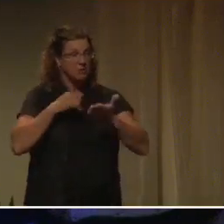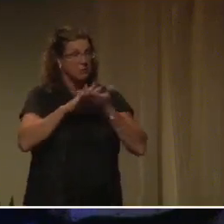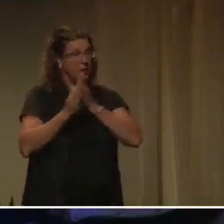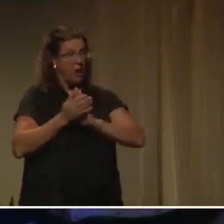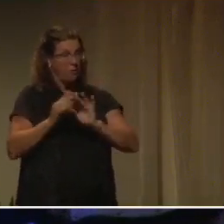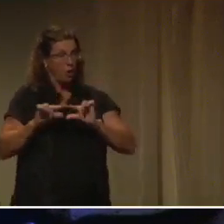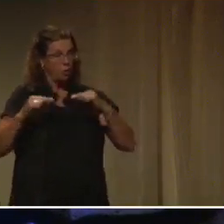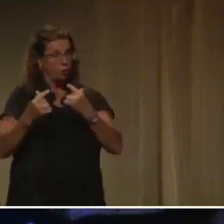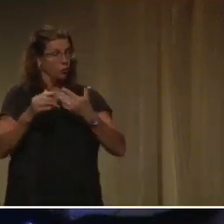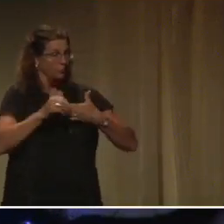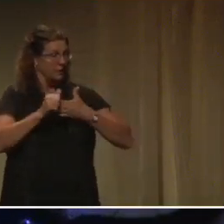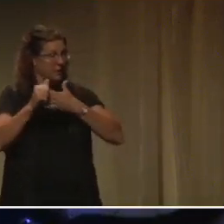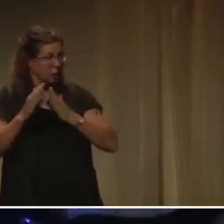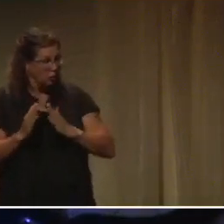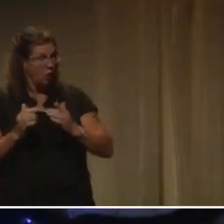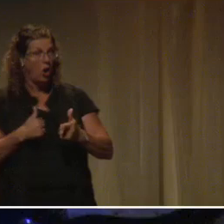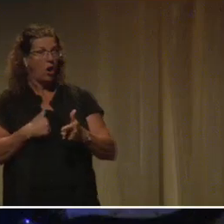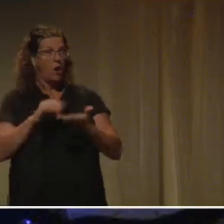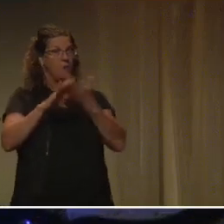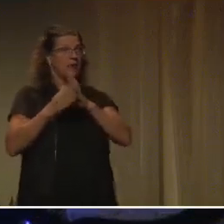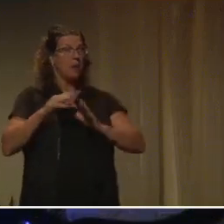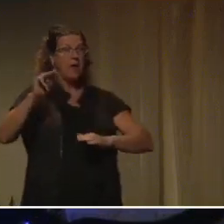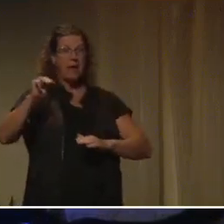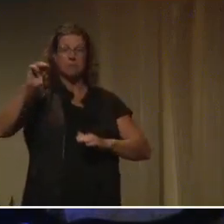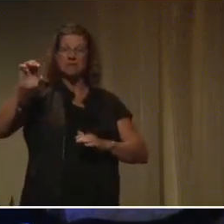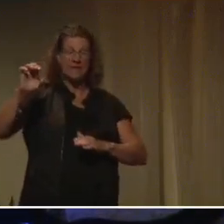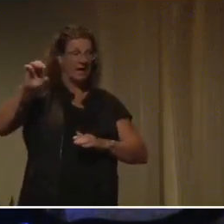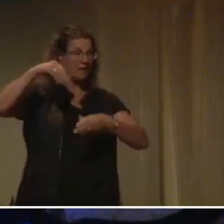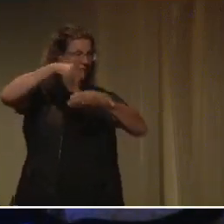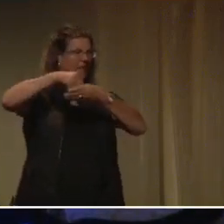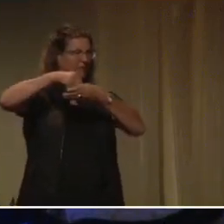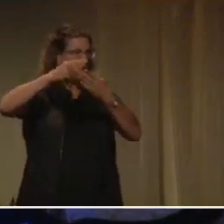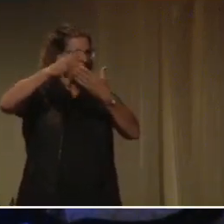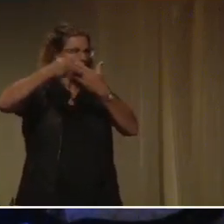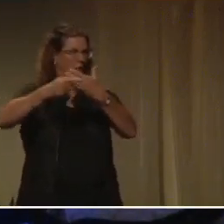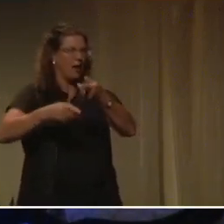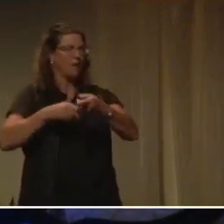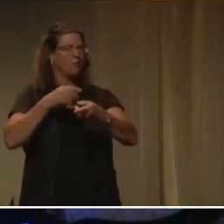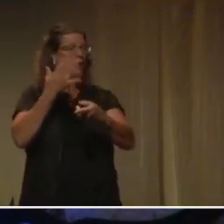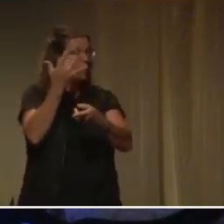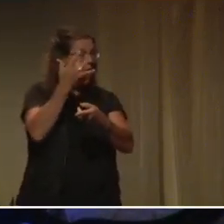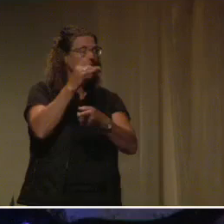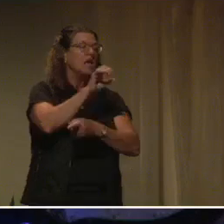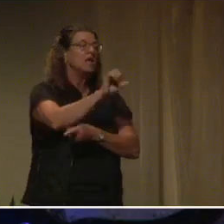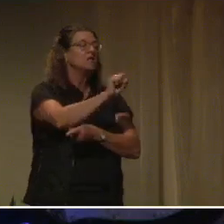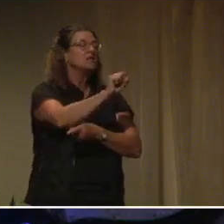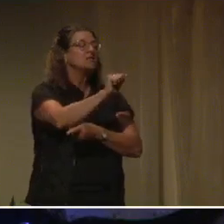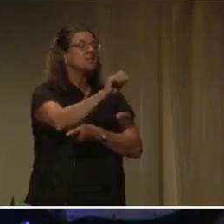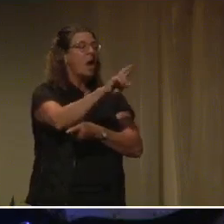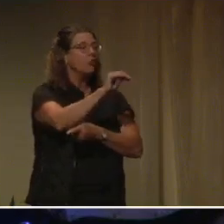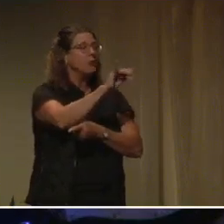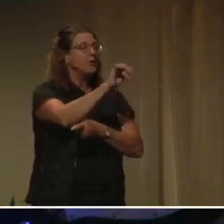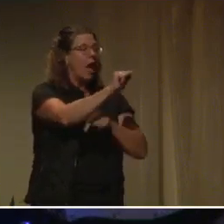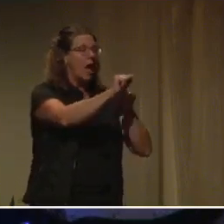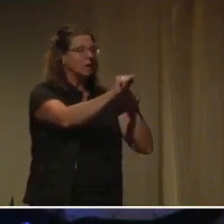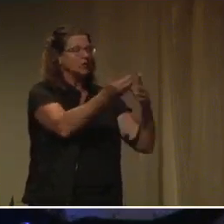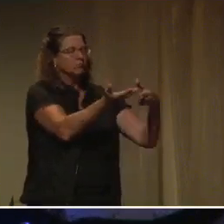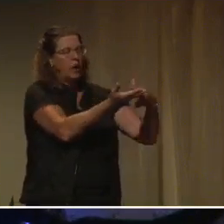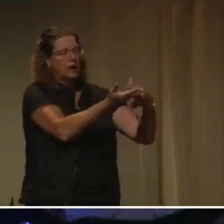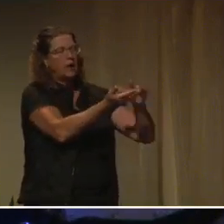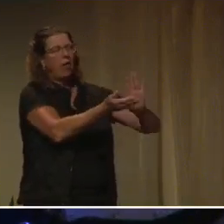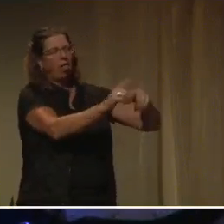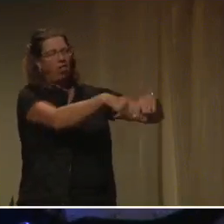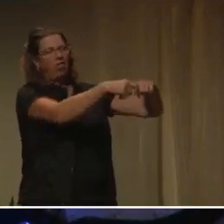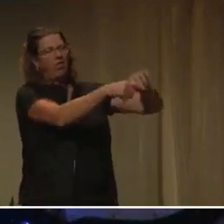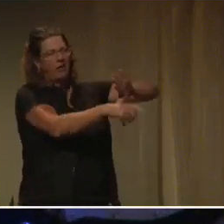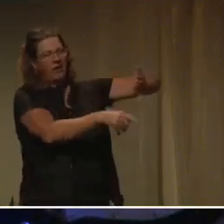then be the MC as well, to give Sarita a little break, and I was blessed to do that, and